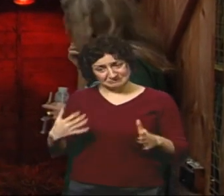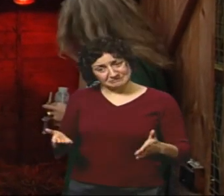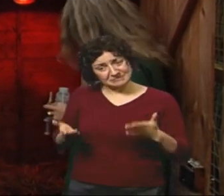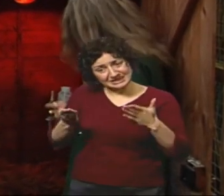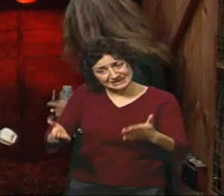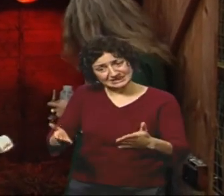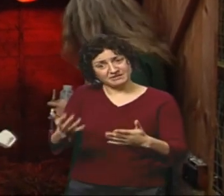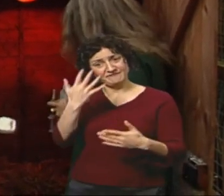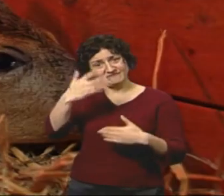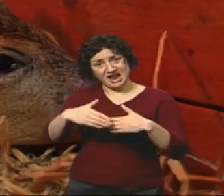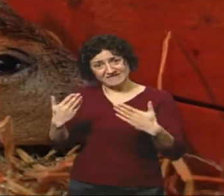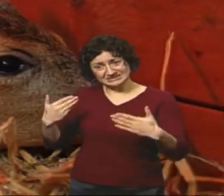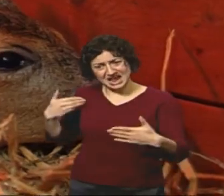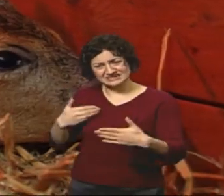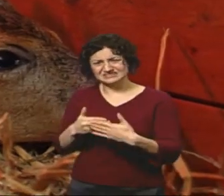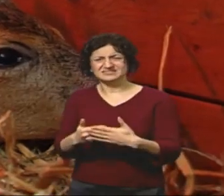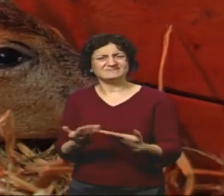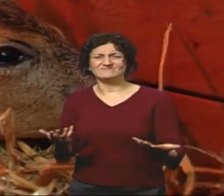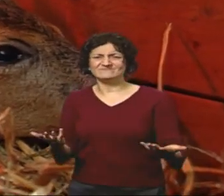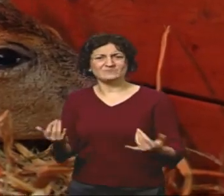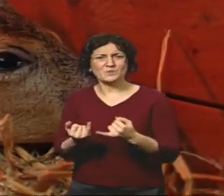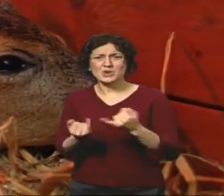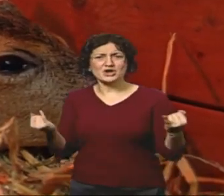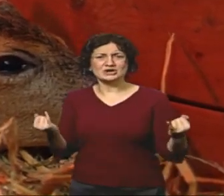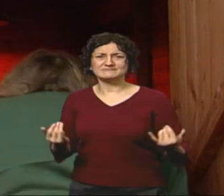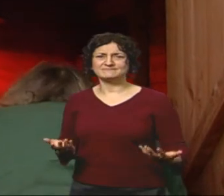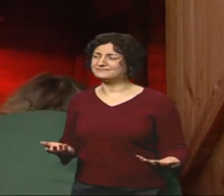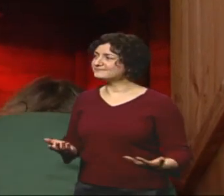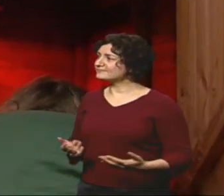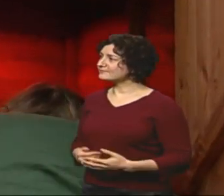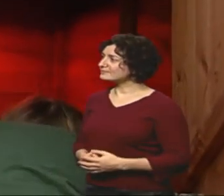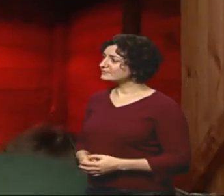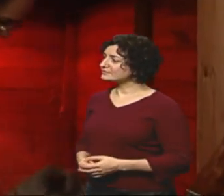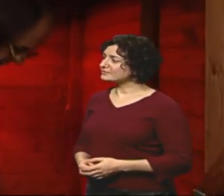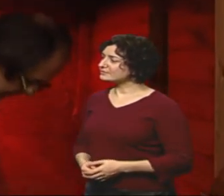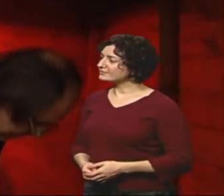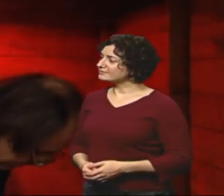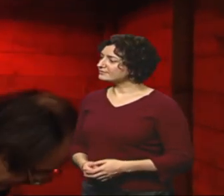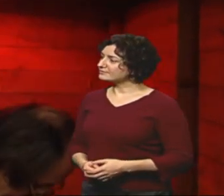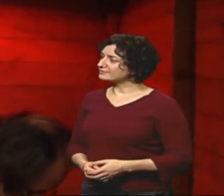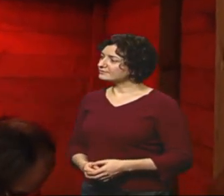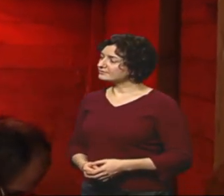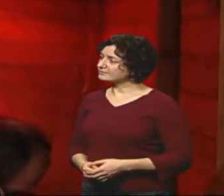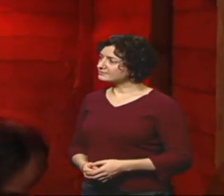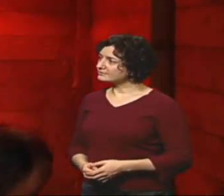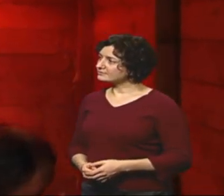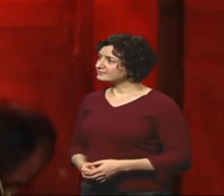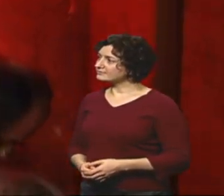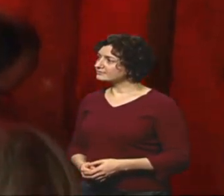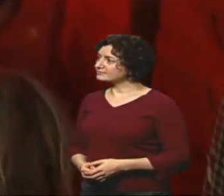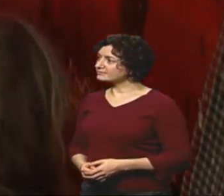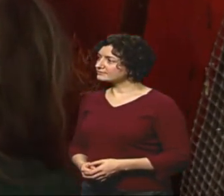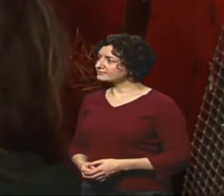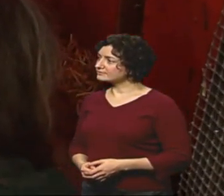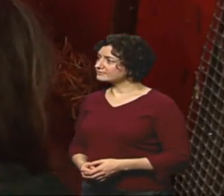we always do, but there's just nothing there. It's just not fair to him, to be honest. All right, darling. Oh, fella. We